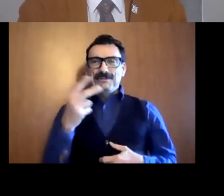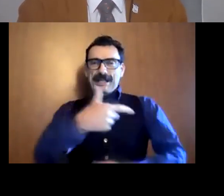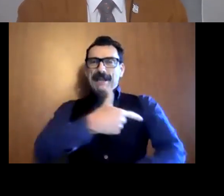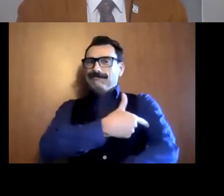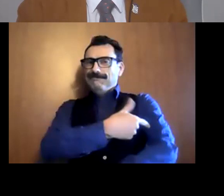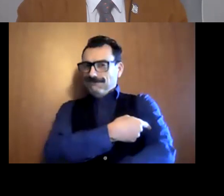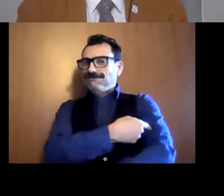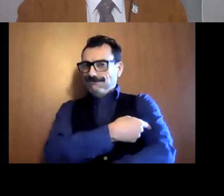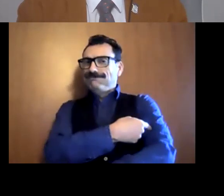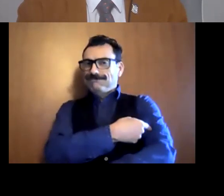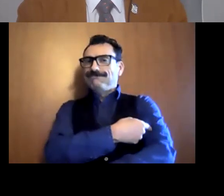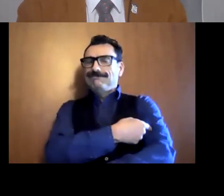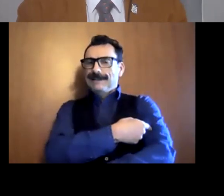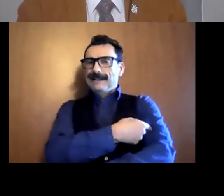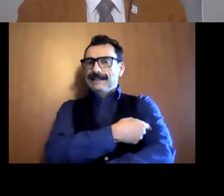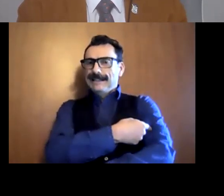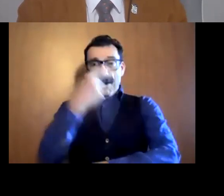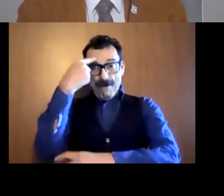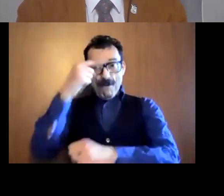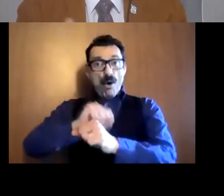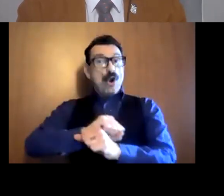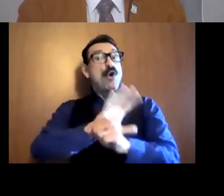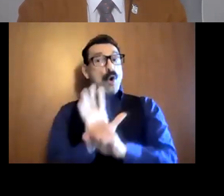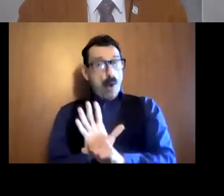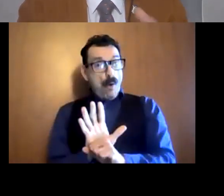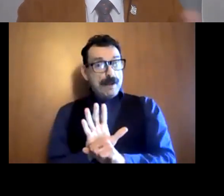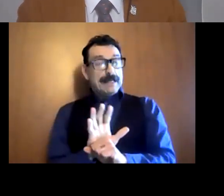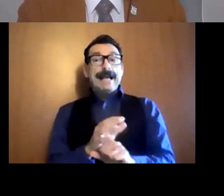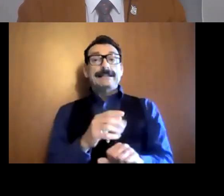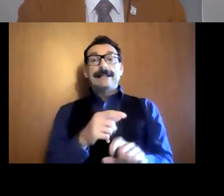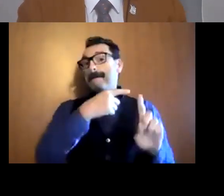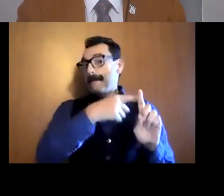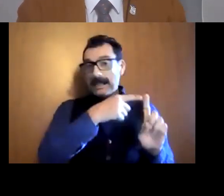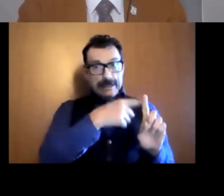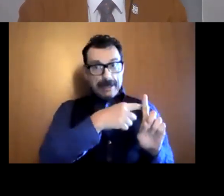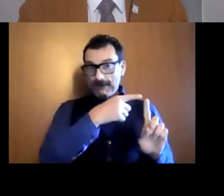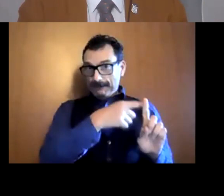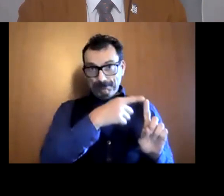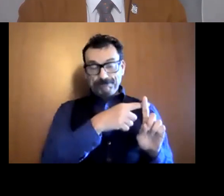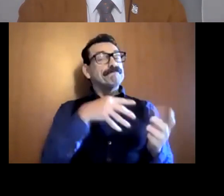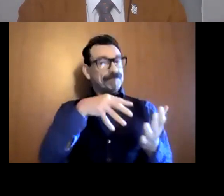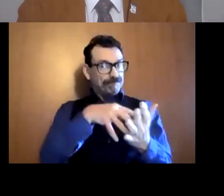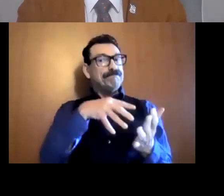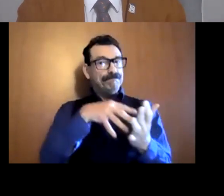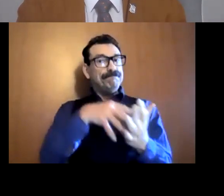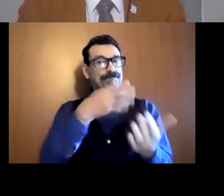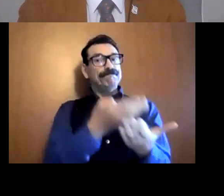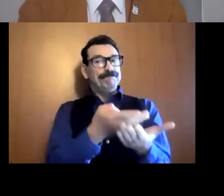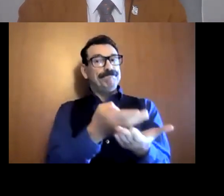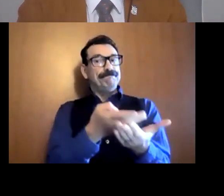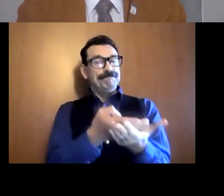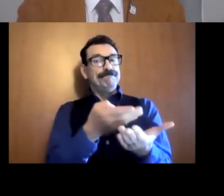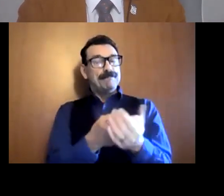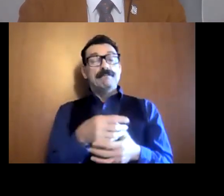vaccination for COVID-19 as favorably. Studies have shown this, and many have blamed